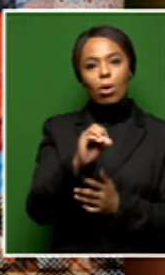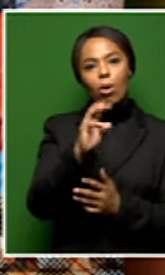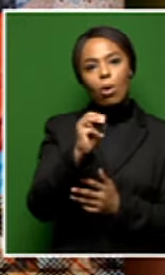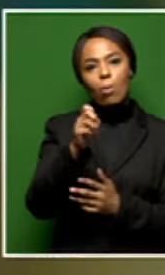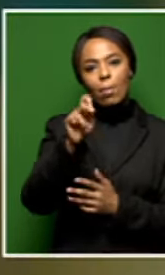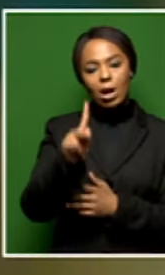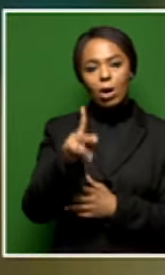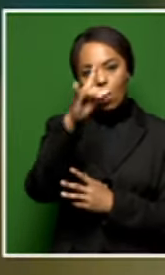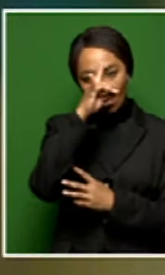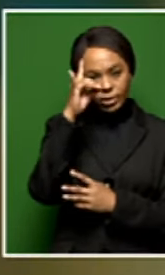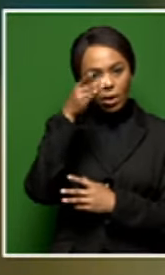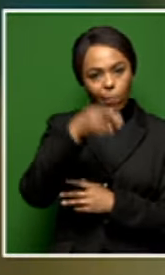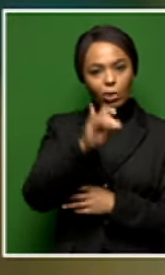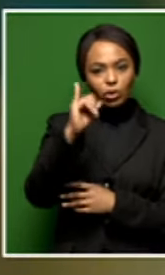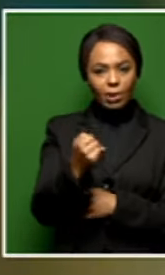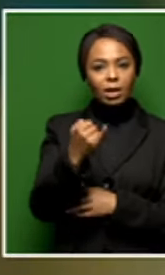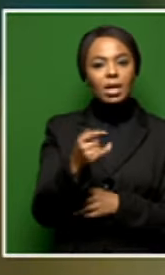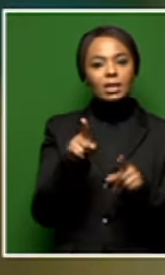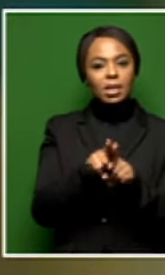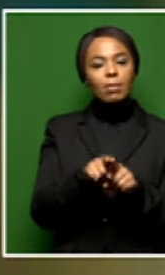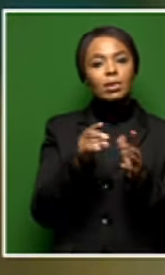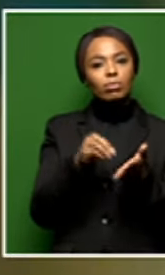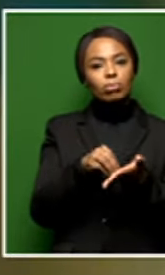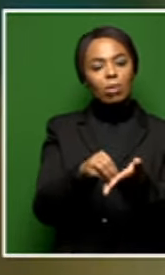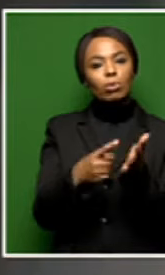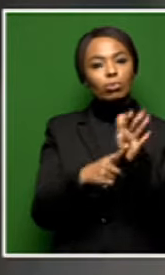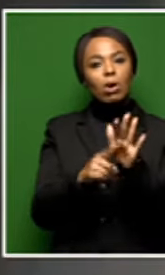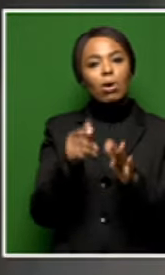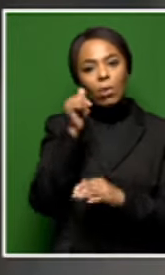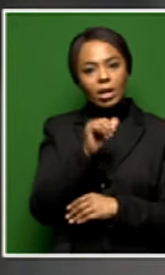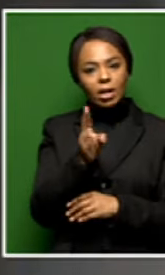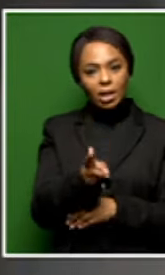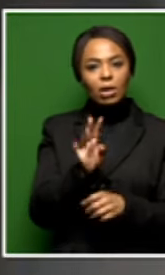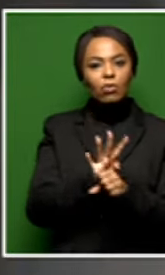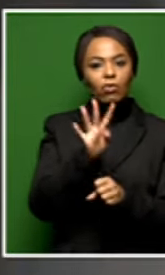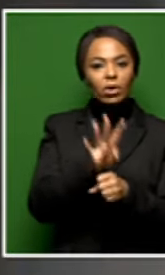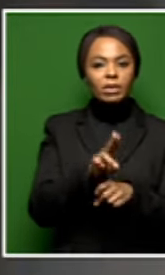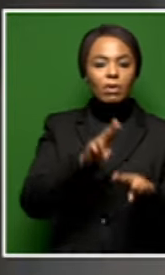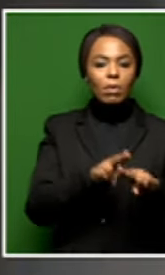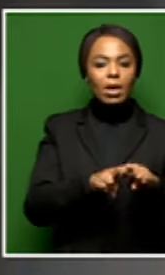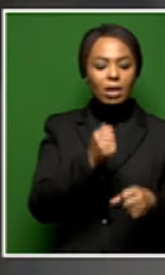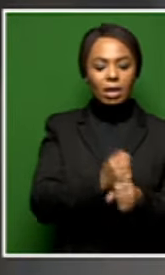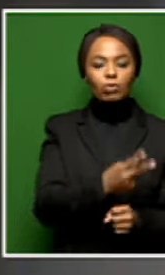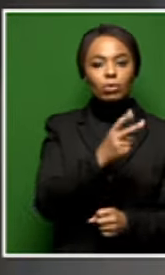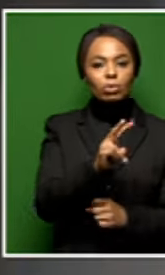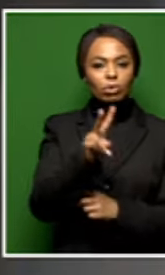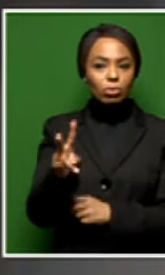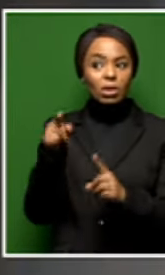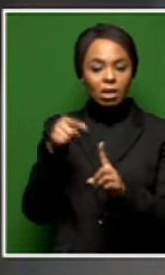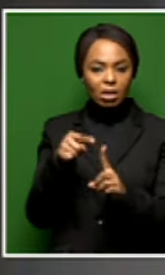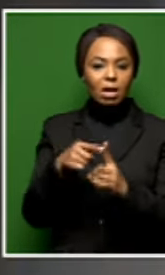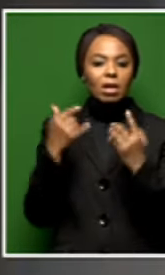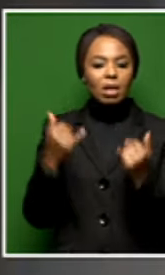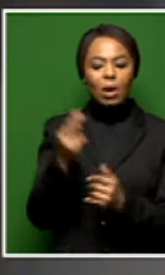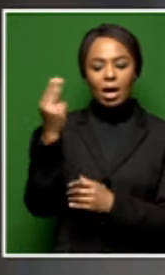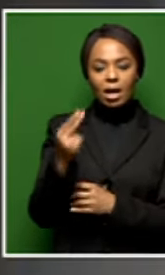will be on display until the 14th of February next year. To tell us more about this, as well as the artists whose work have been installed for this